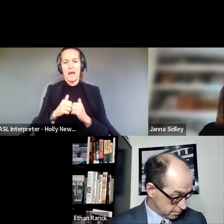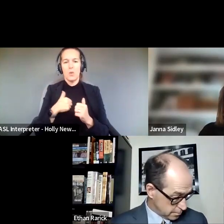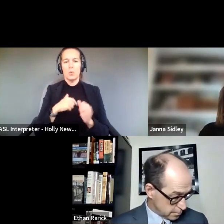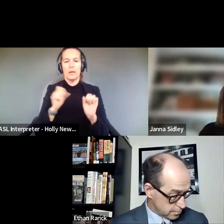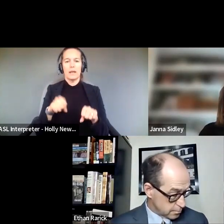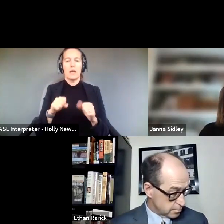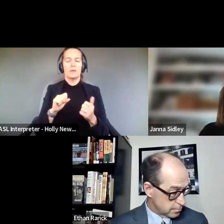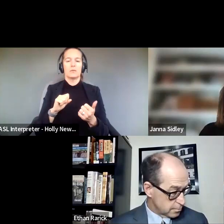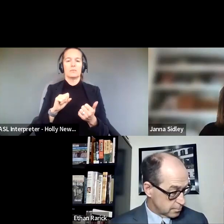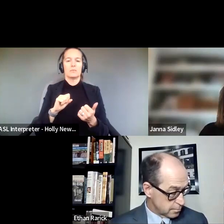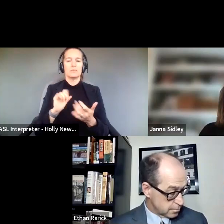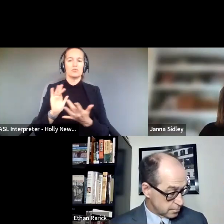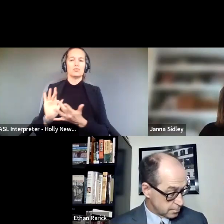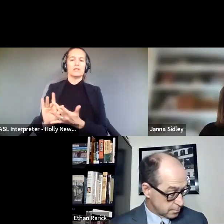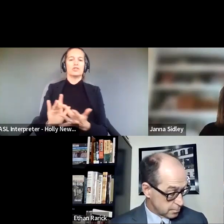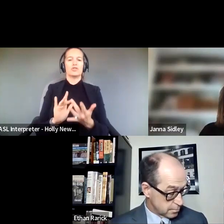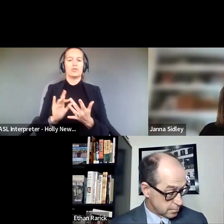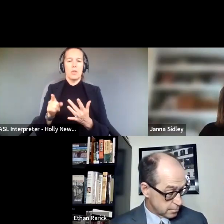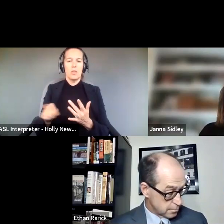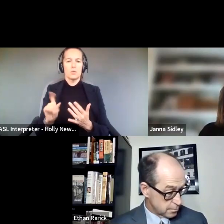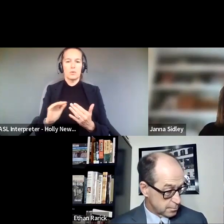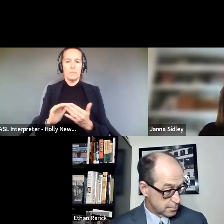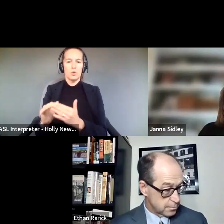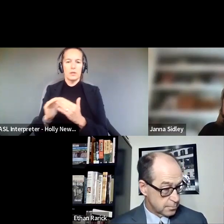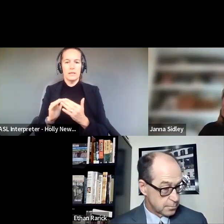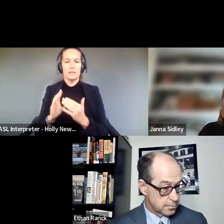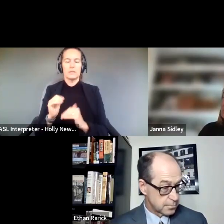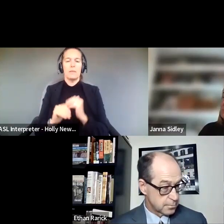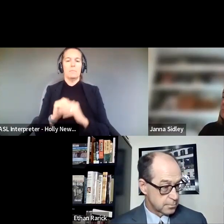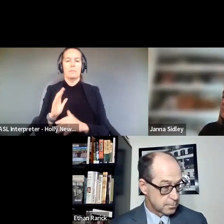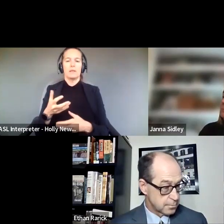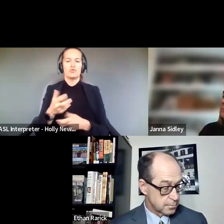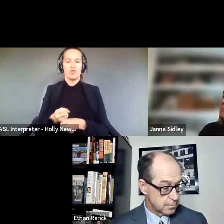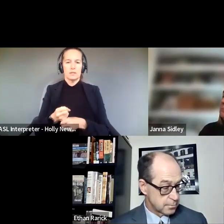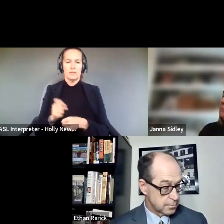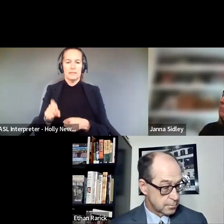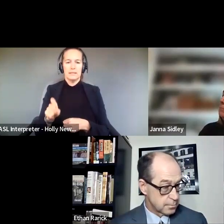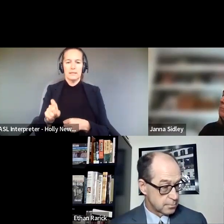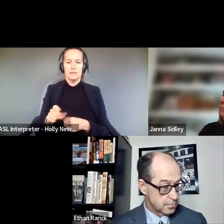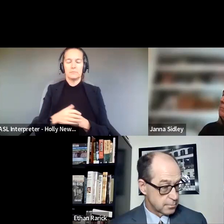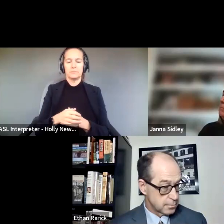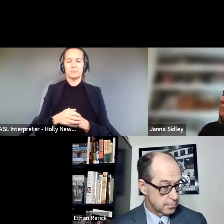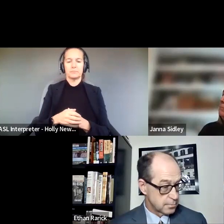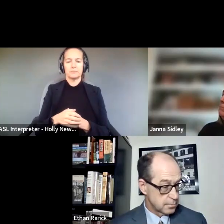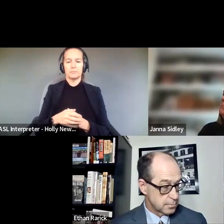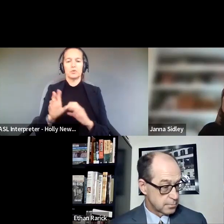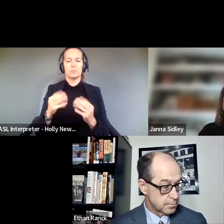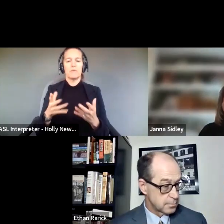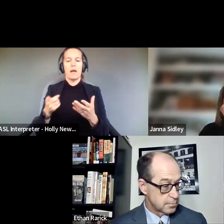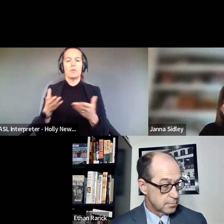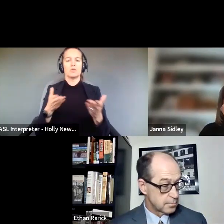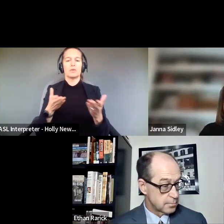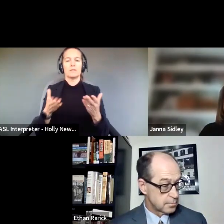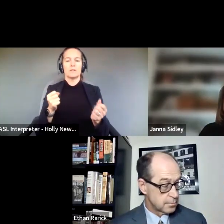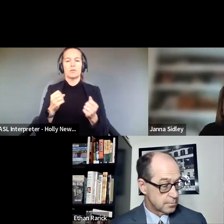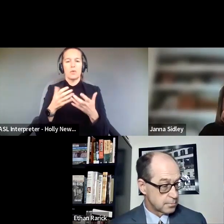reach into these communities and build the trust that is needed to provide those services. So thank